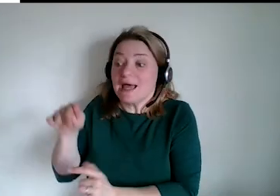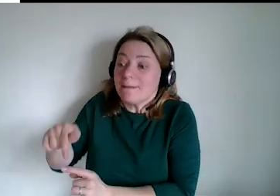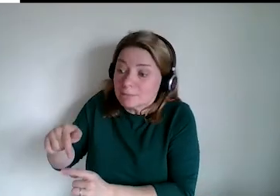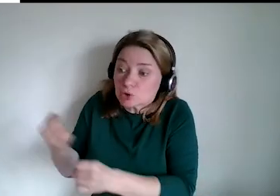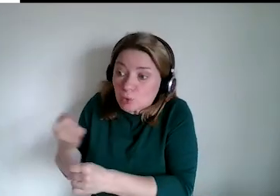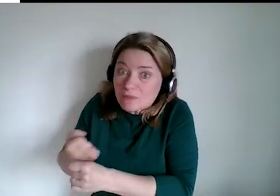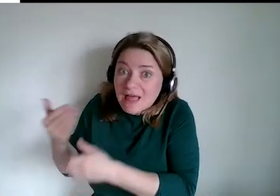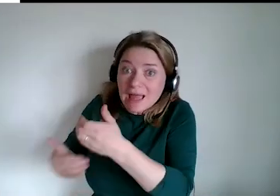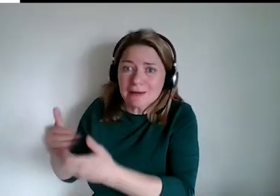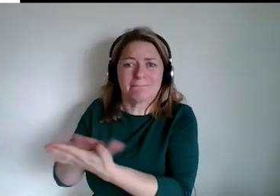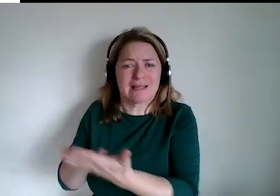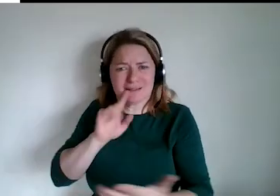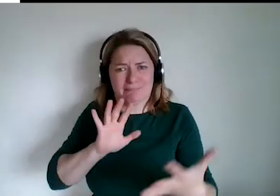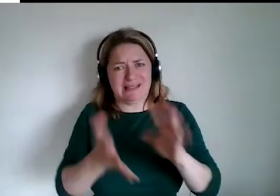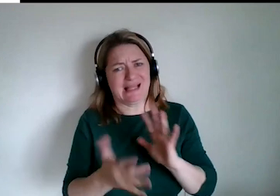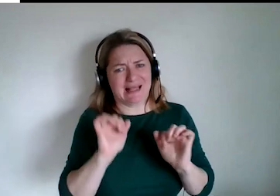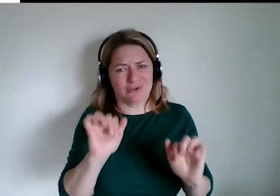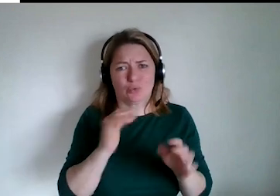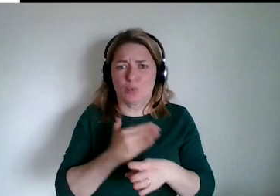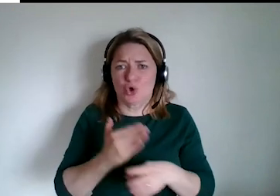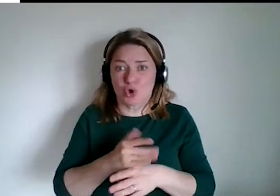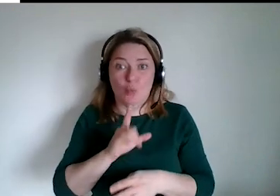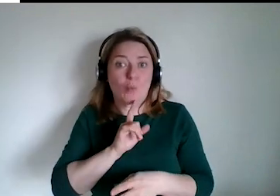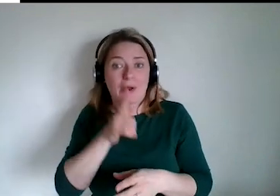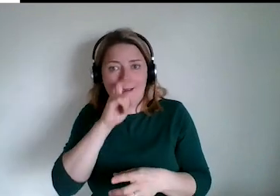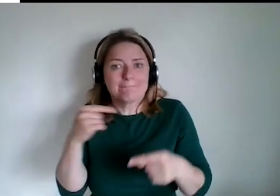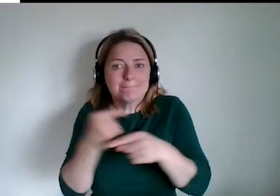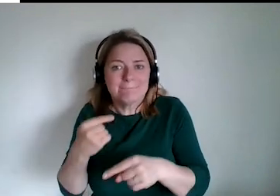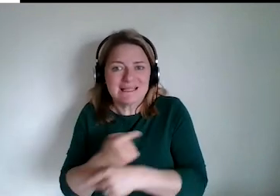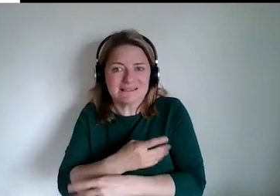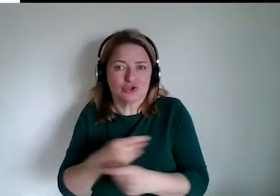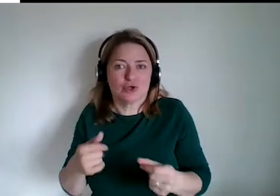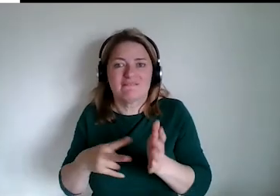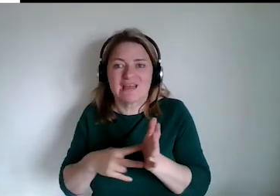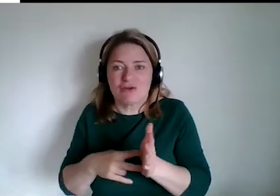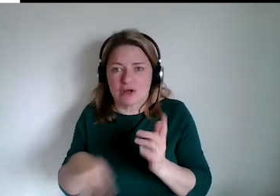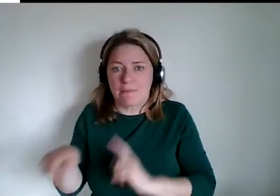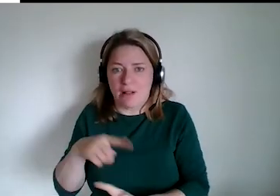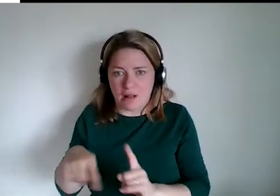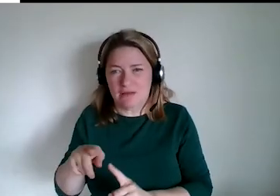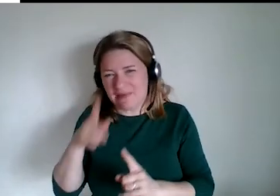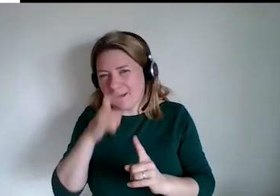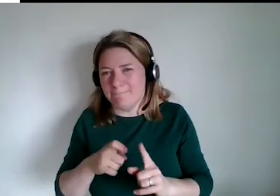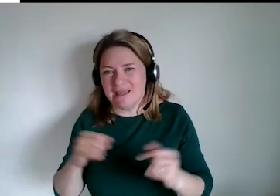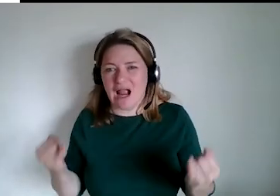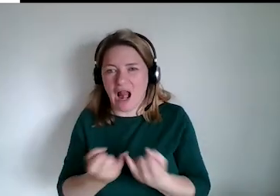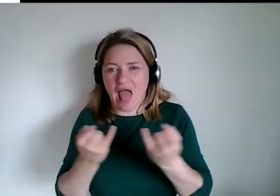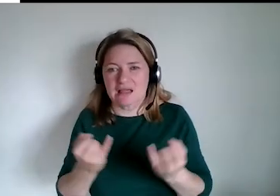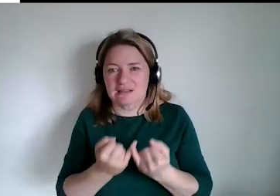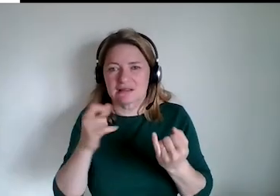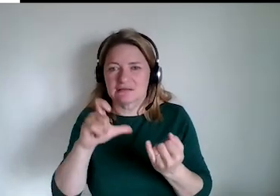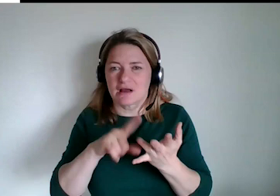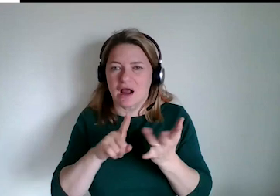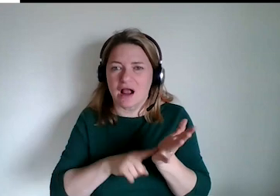results if you do that, because you might miss variables that are what we call colliders or reverse confounders, for example. So I don't